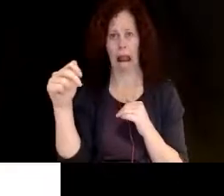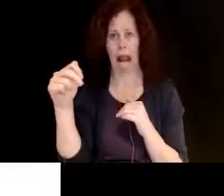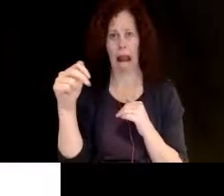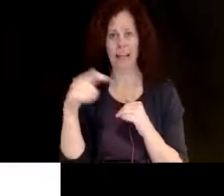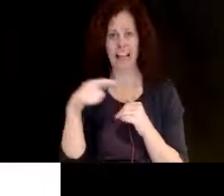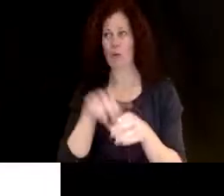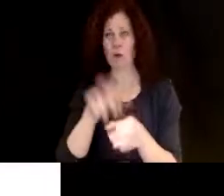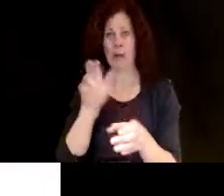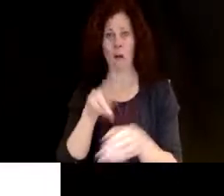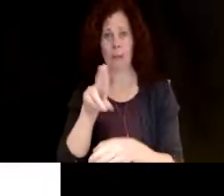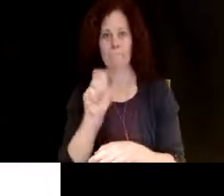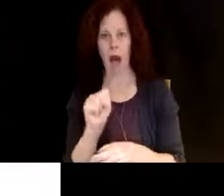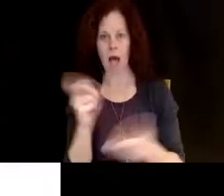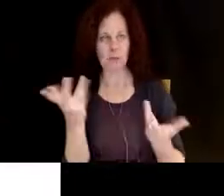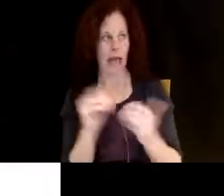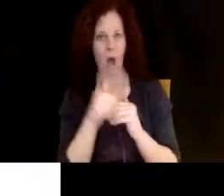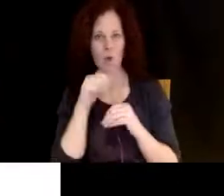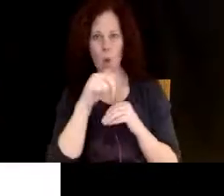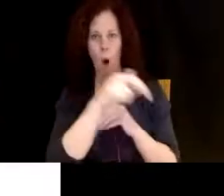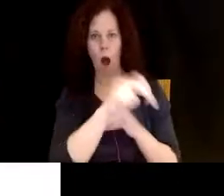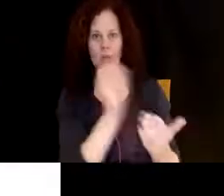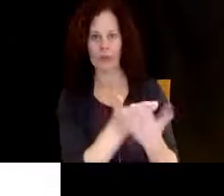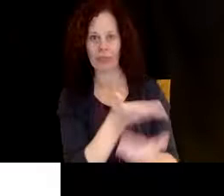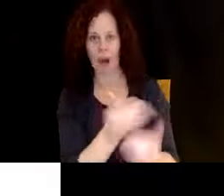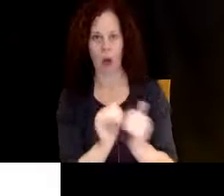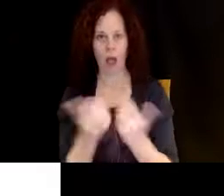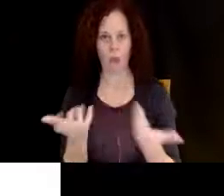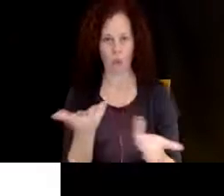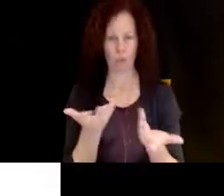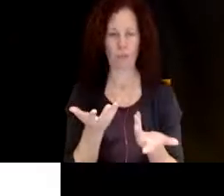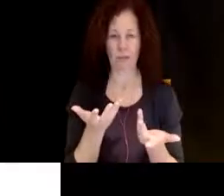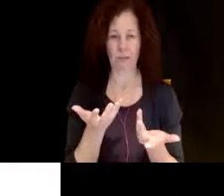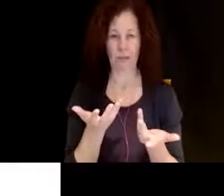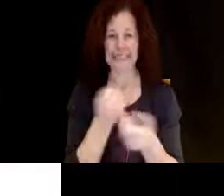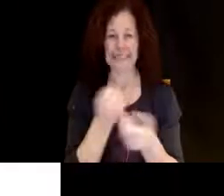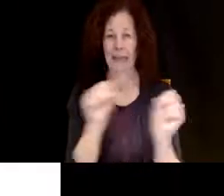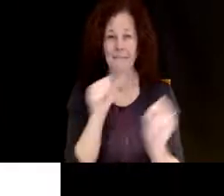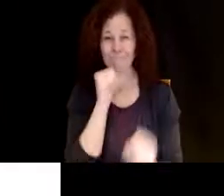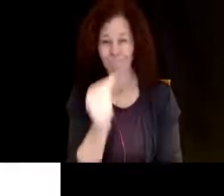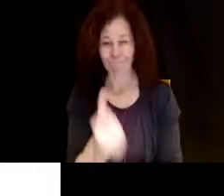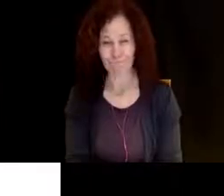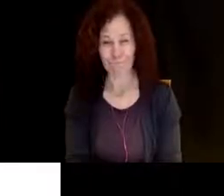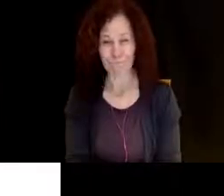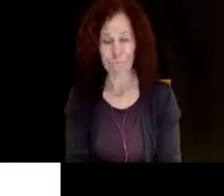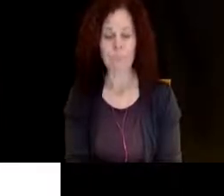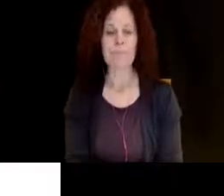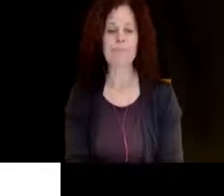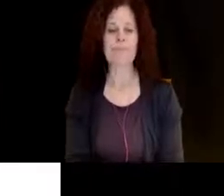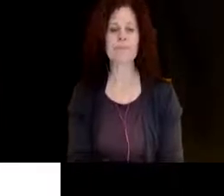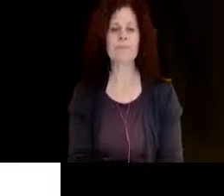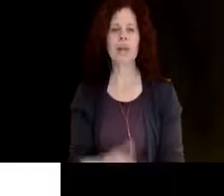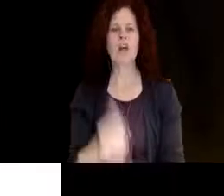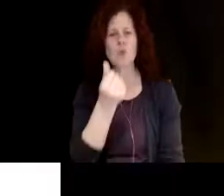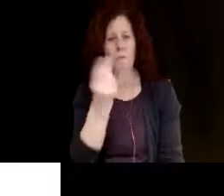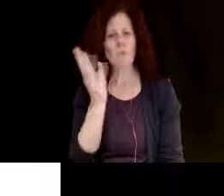accommodate pedestrians safely. And there are also a number of institutional barriers. We'll get into funding issues here in a